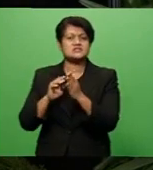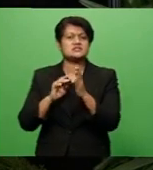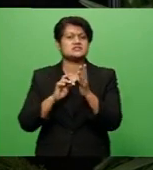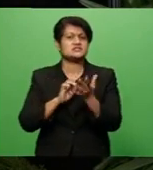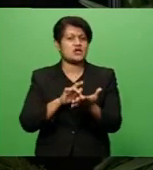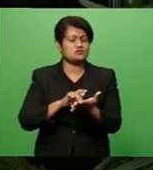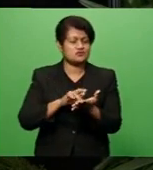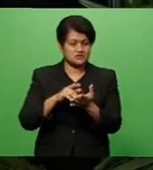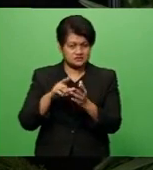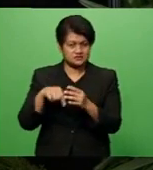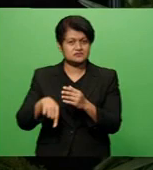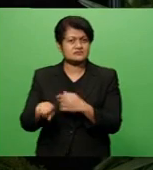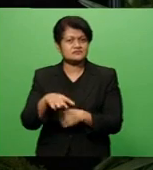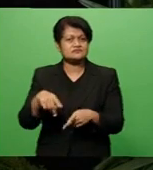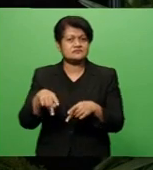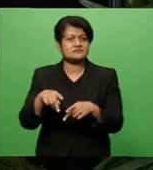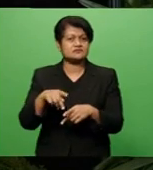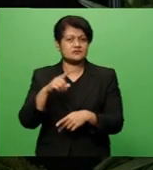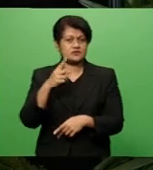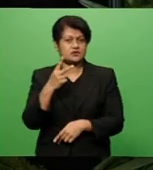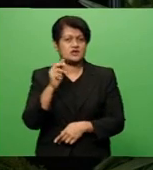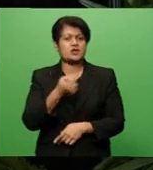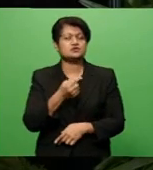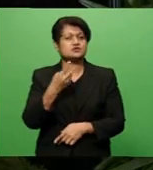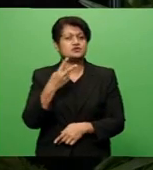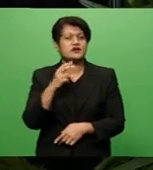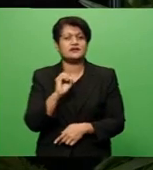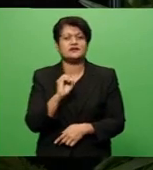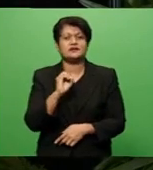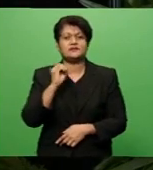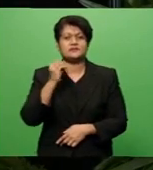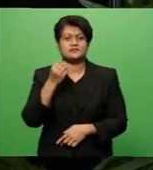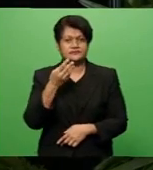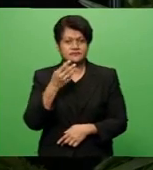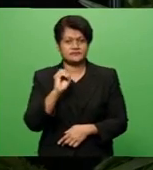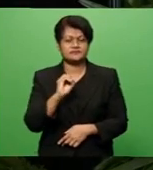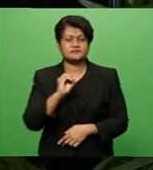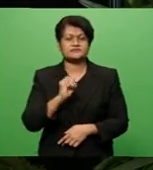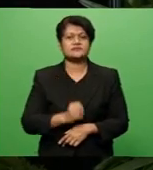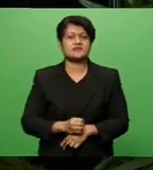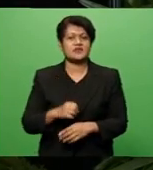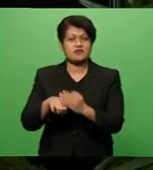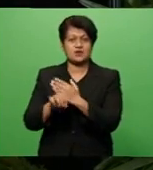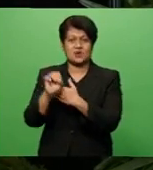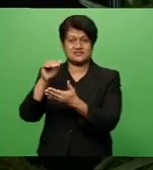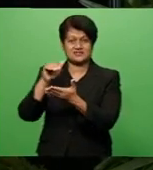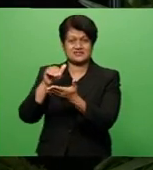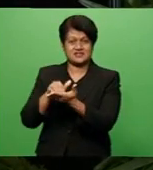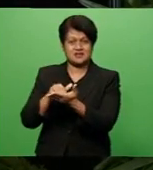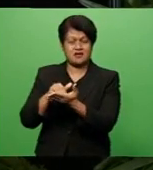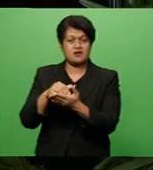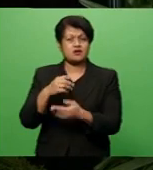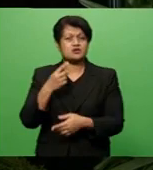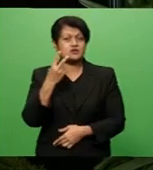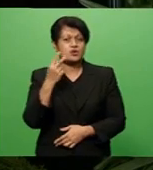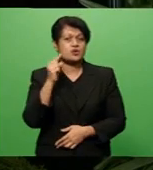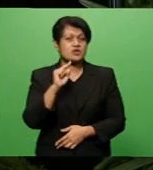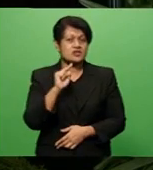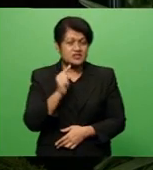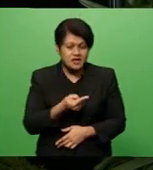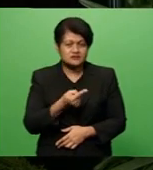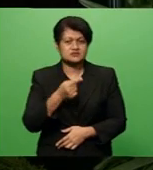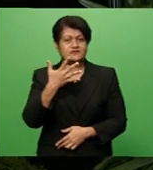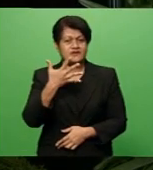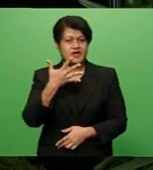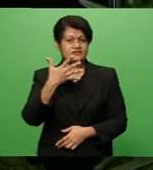are 1,230 people taking shelter in 74 evacuation centers, while 2,530